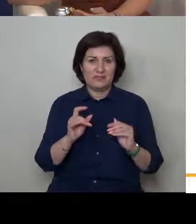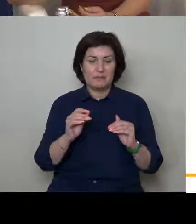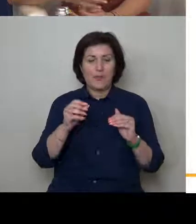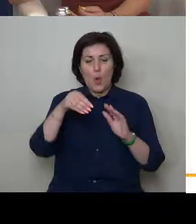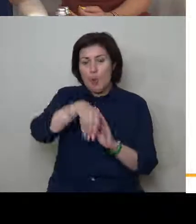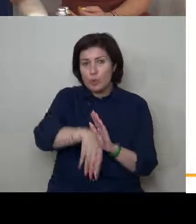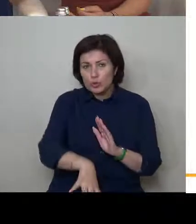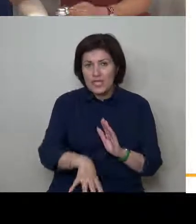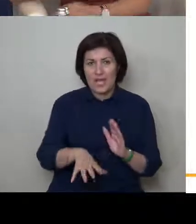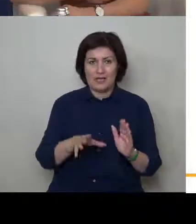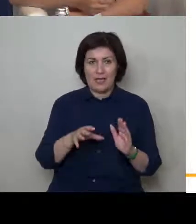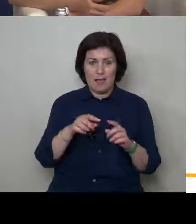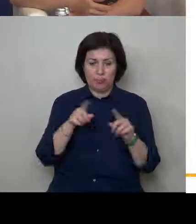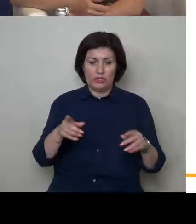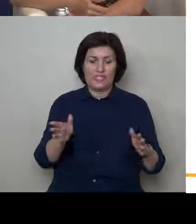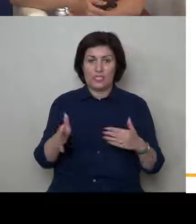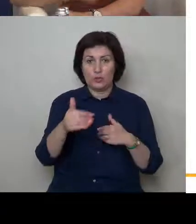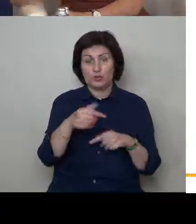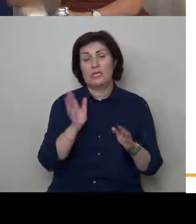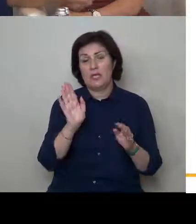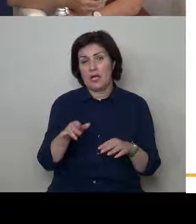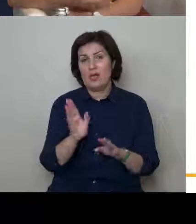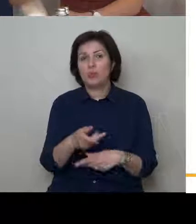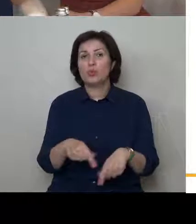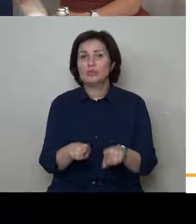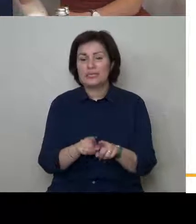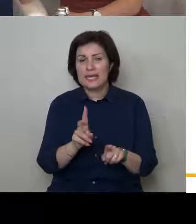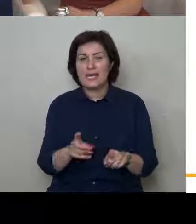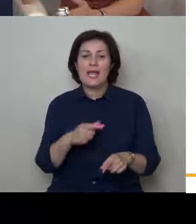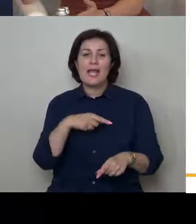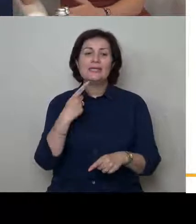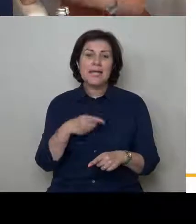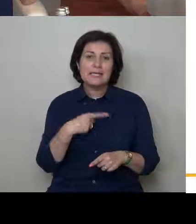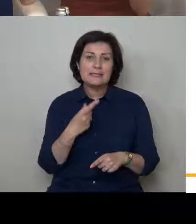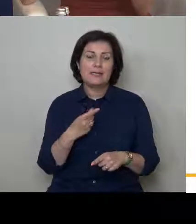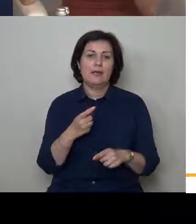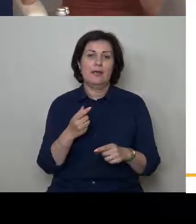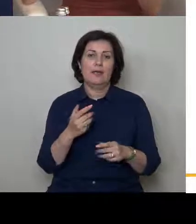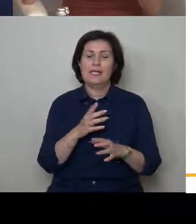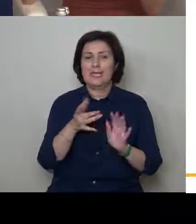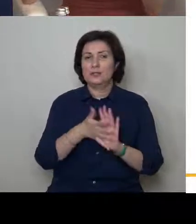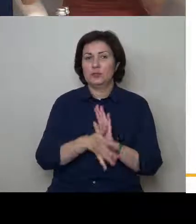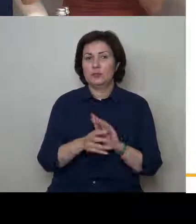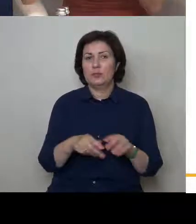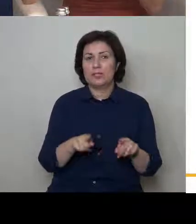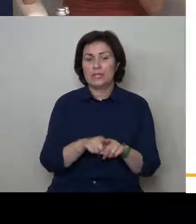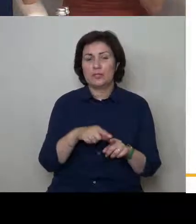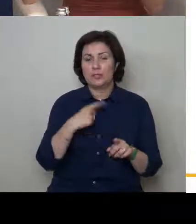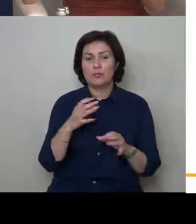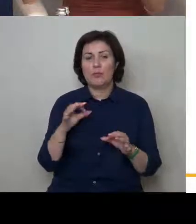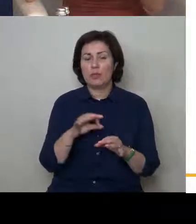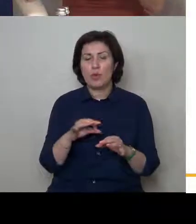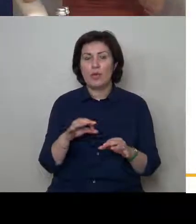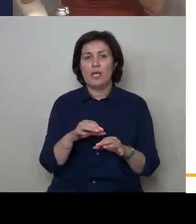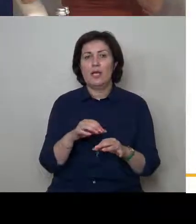MP Kalchenko said that we do not use dropping it into the ballot box, but putting it into a ballot